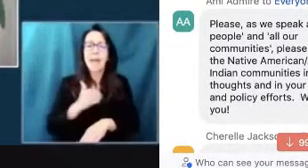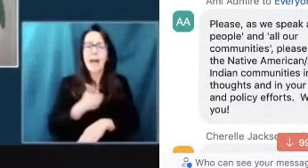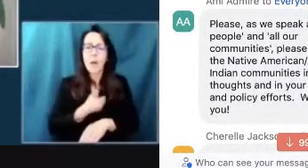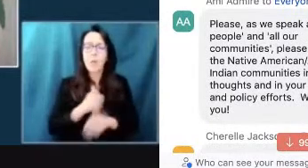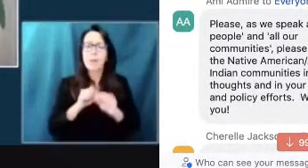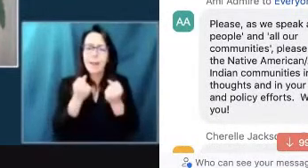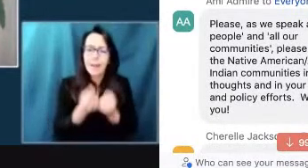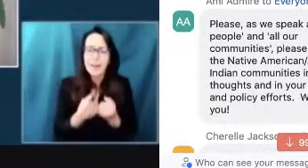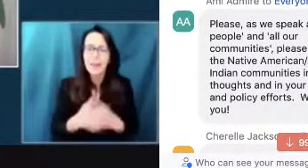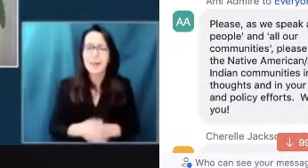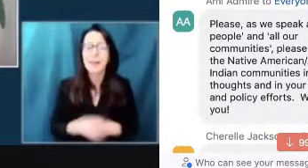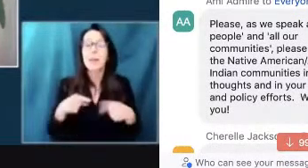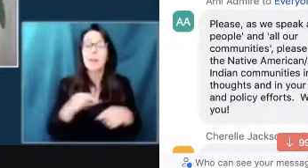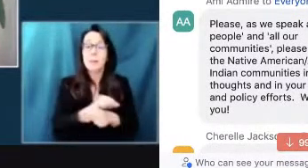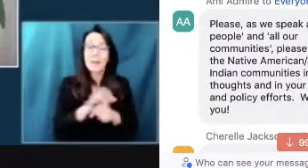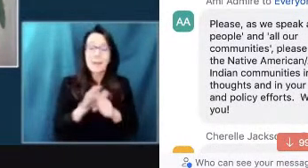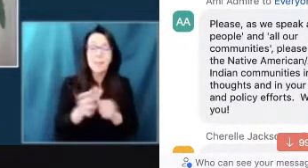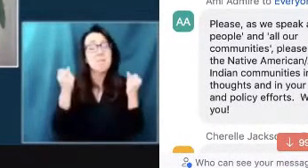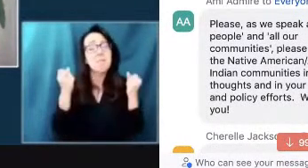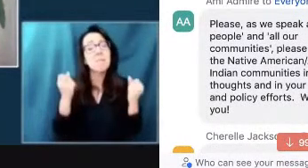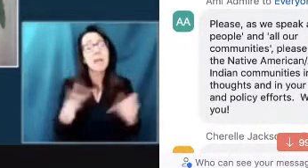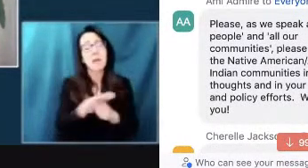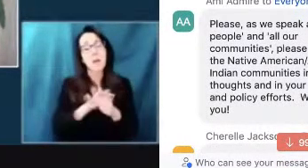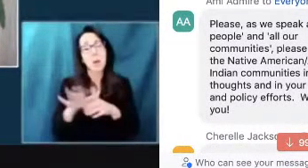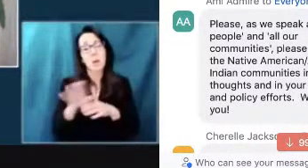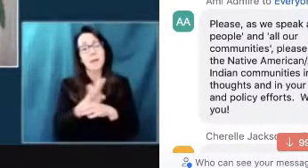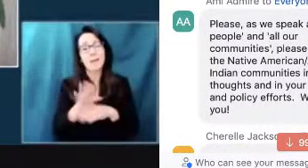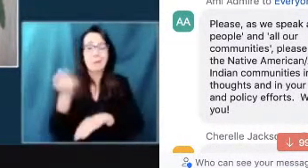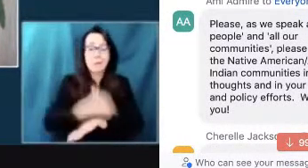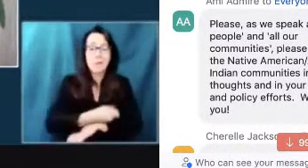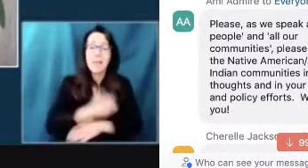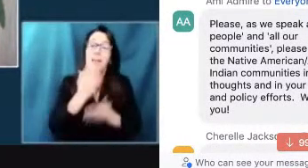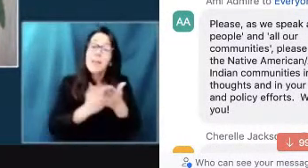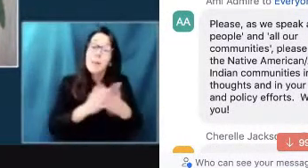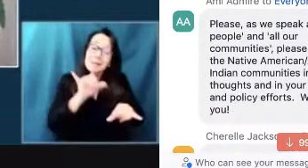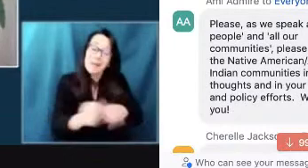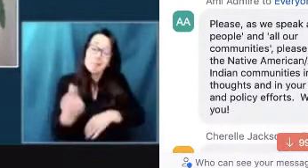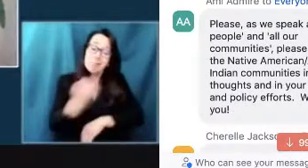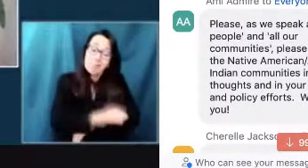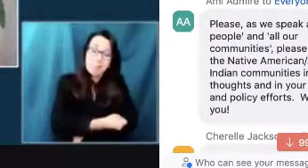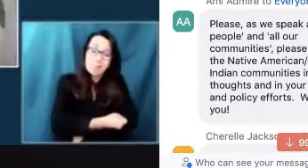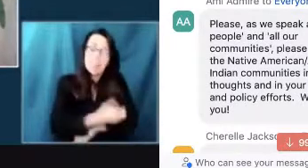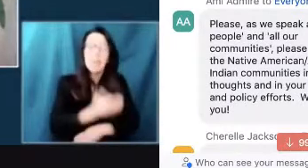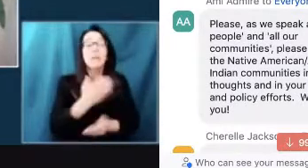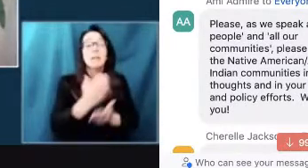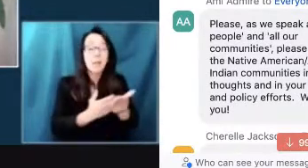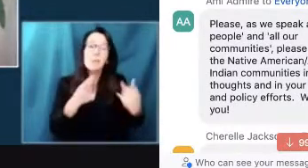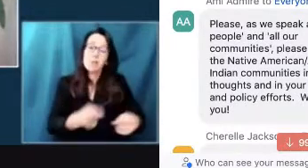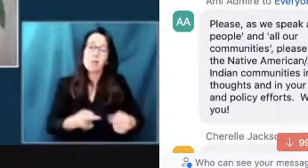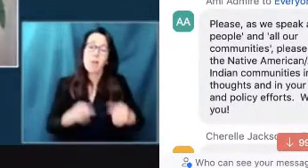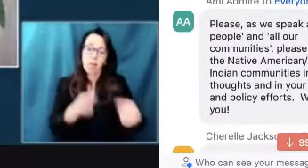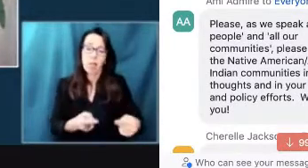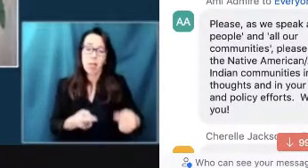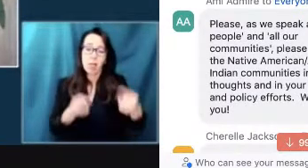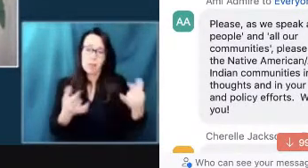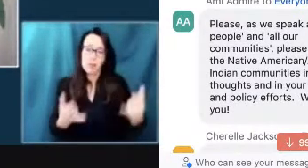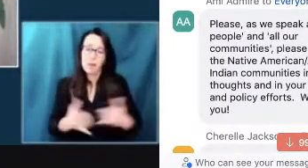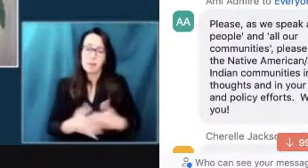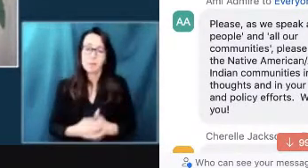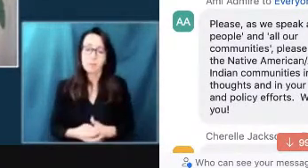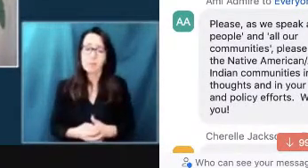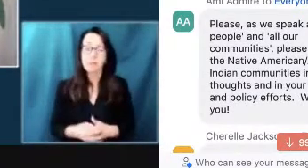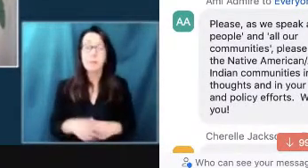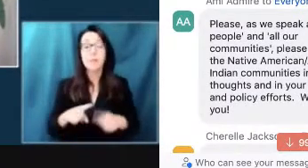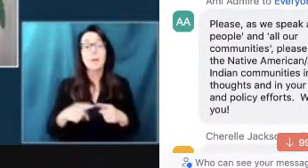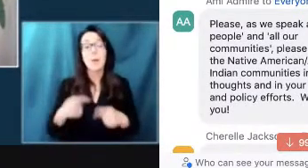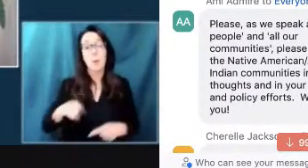closed down, some permanently, and many are still struggling today. But as Democrats, we believe that government does have a role